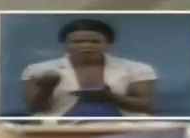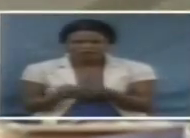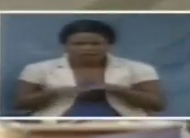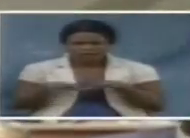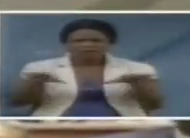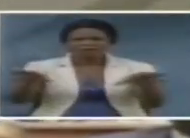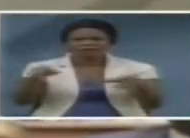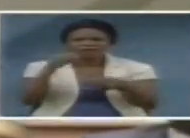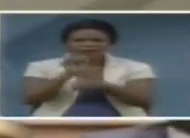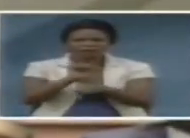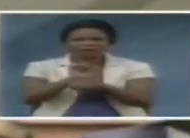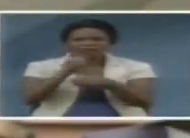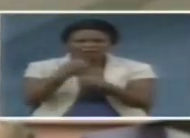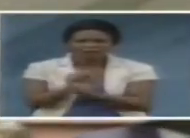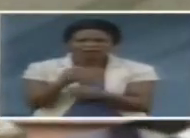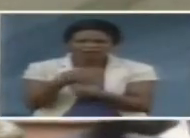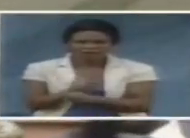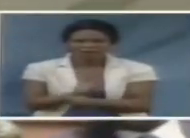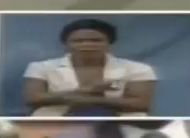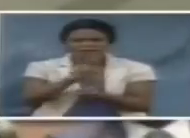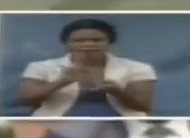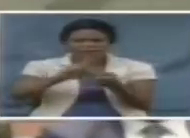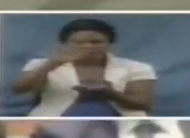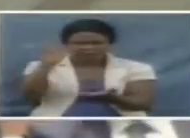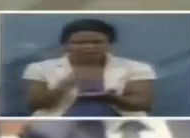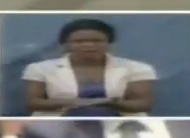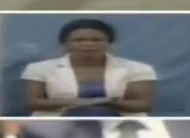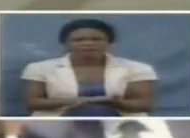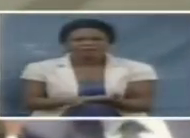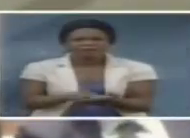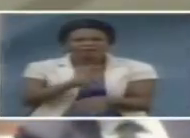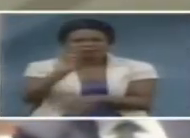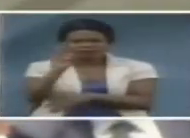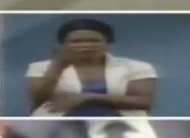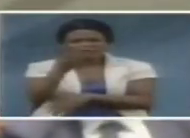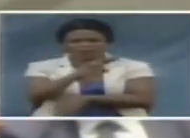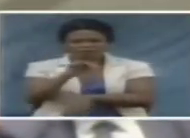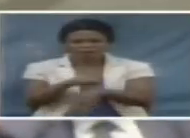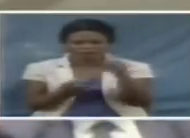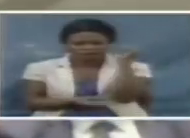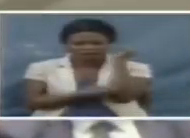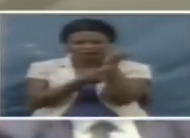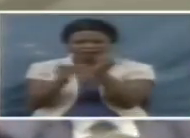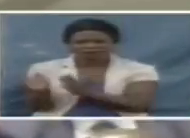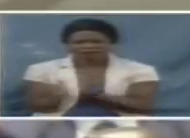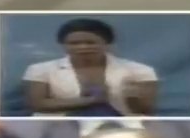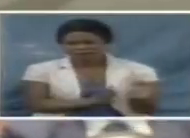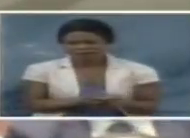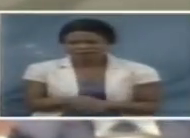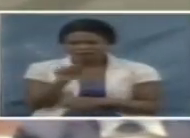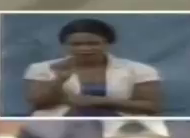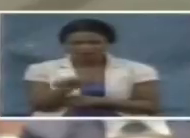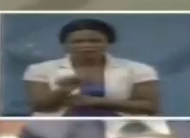economic diversification, job creation, as enshrined in the 7th National Development Plan.